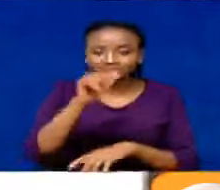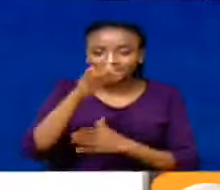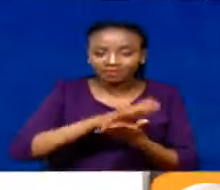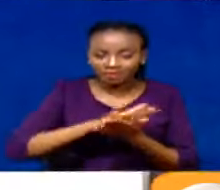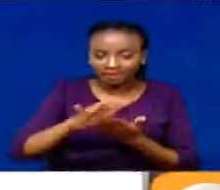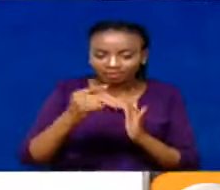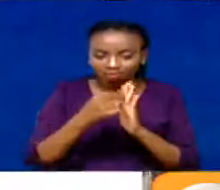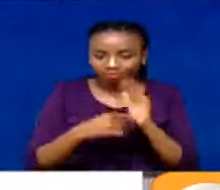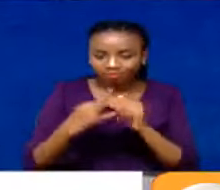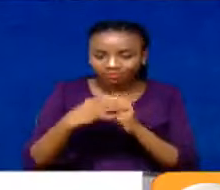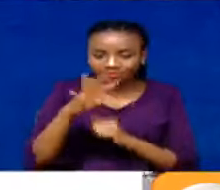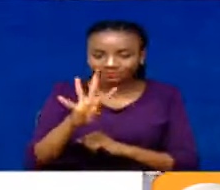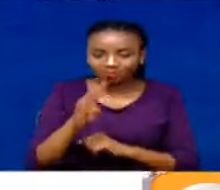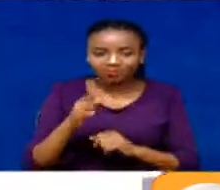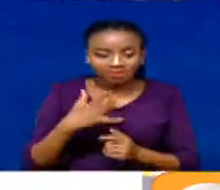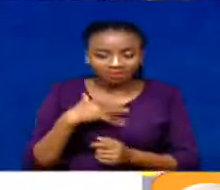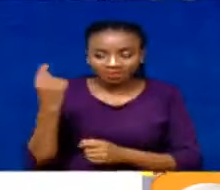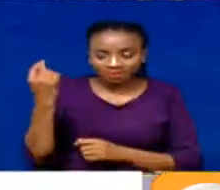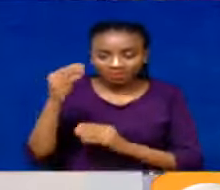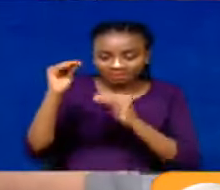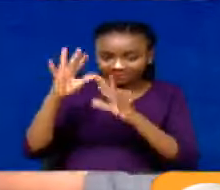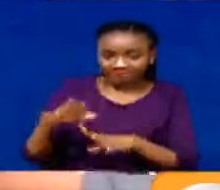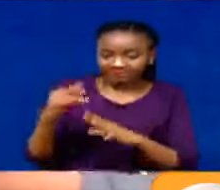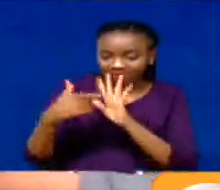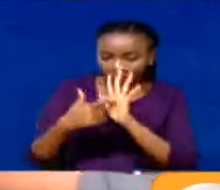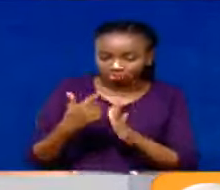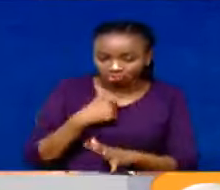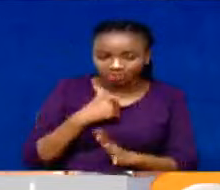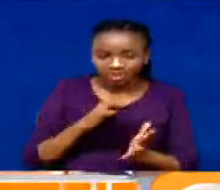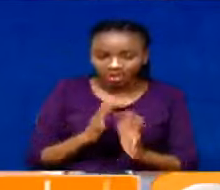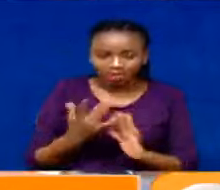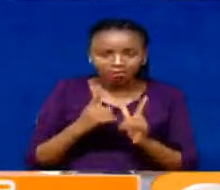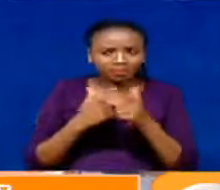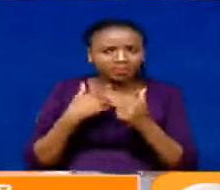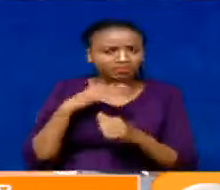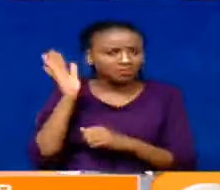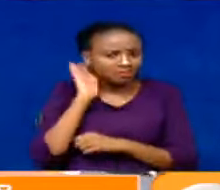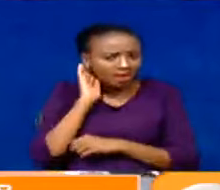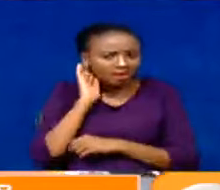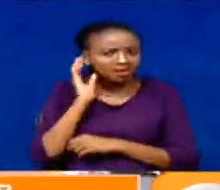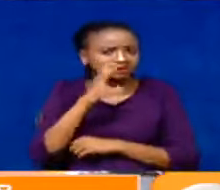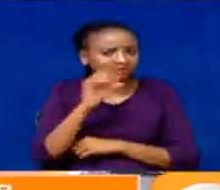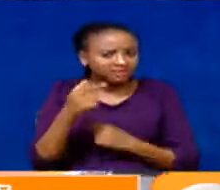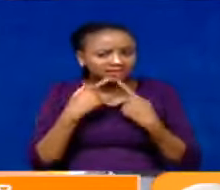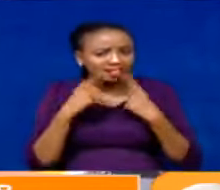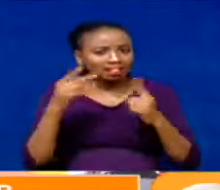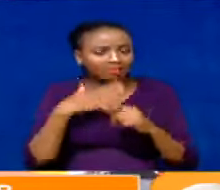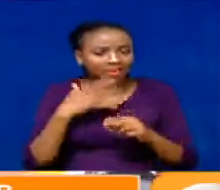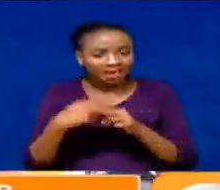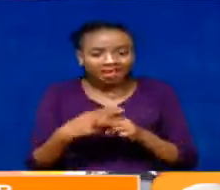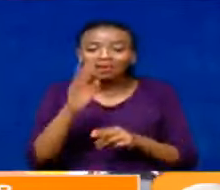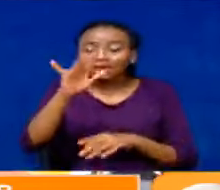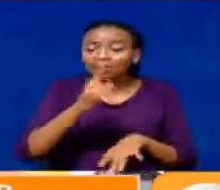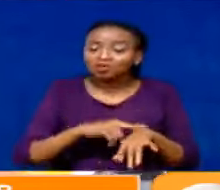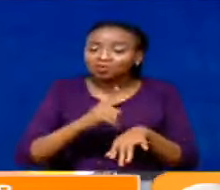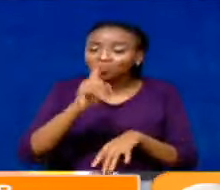of 84 points. My teacher showed me the little clip and I had the CS himself mentioning my name. You know, I used to